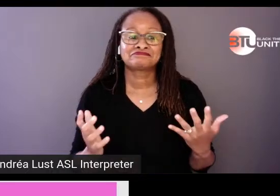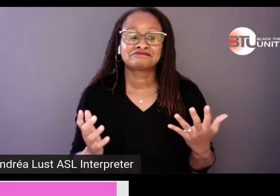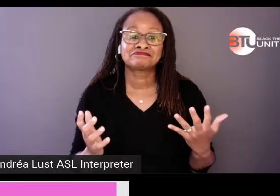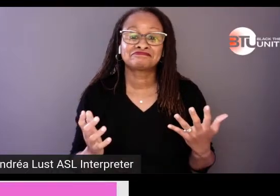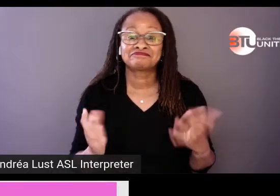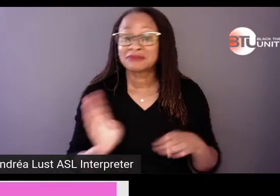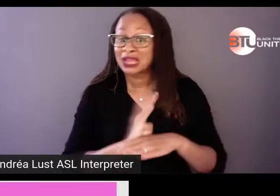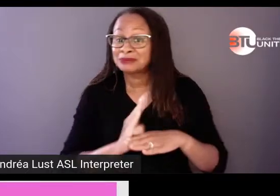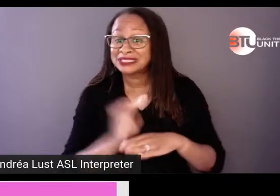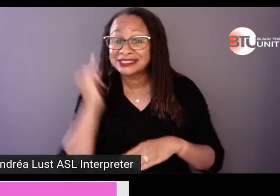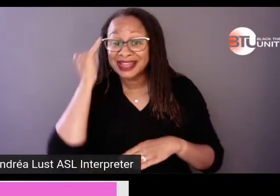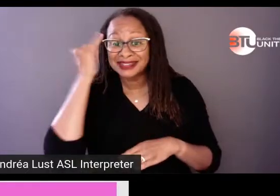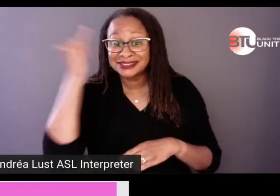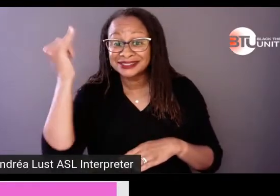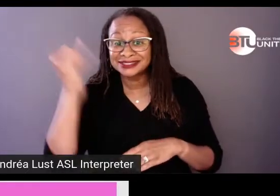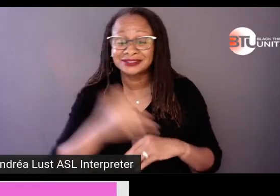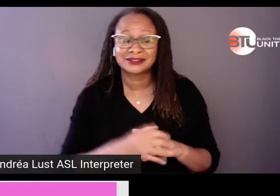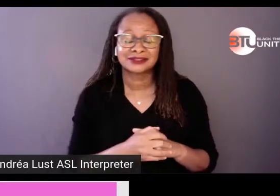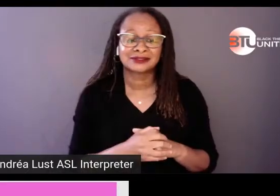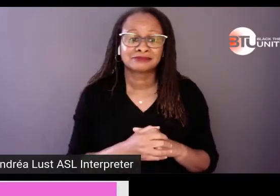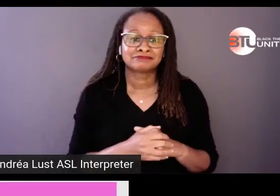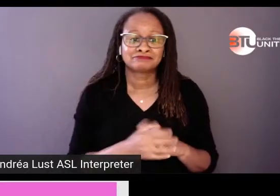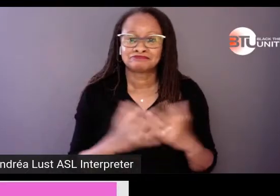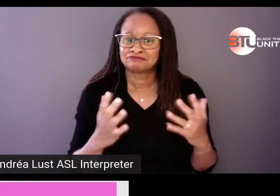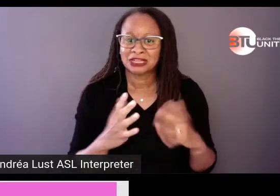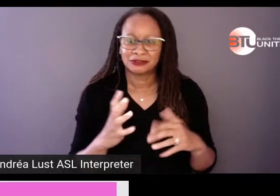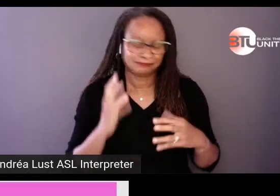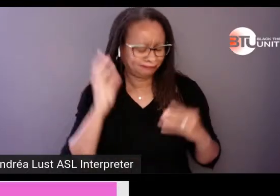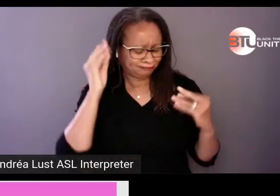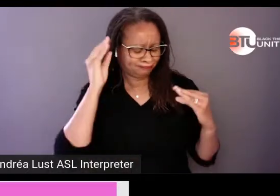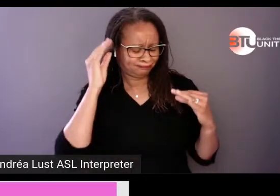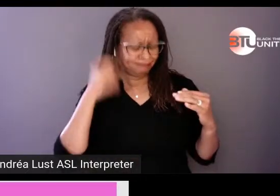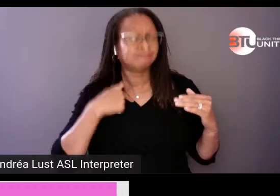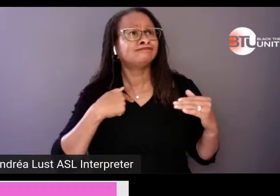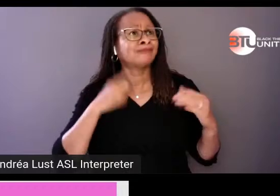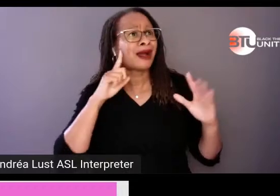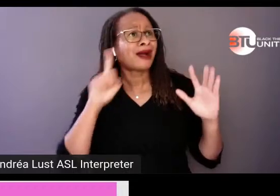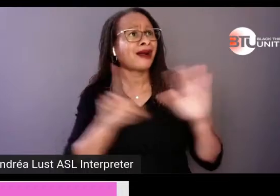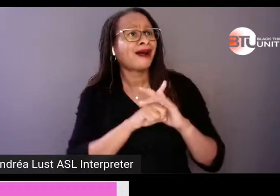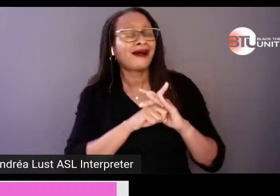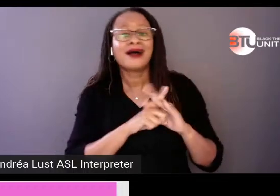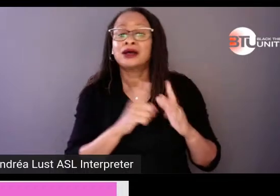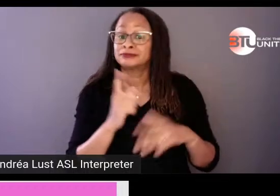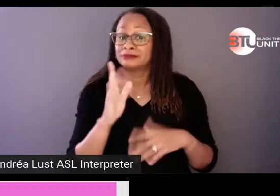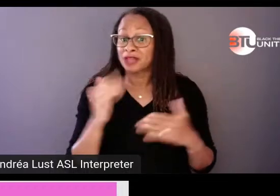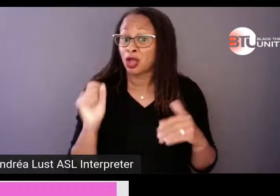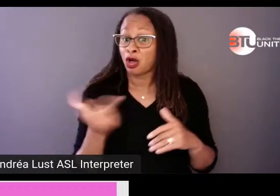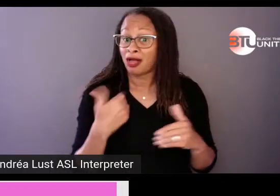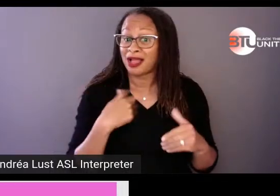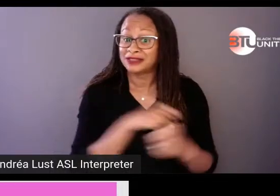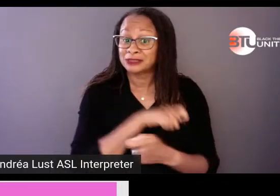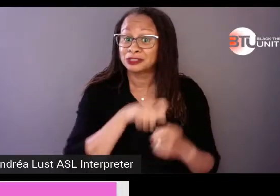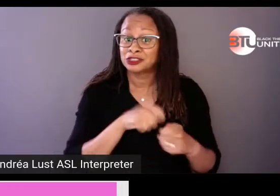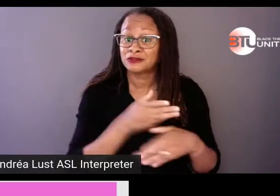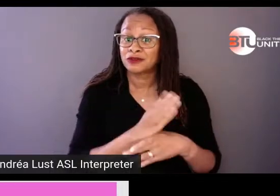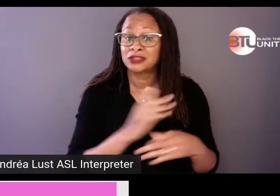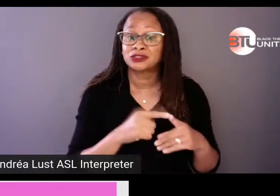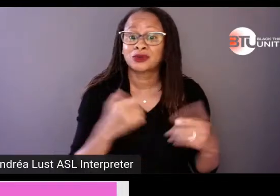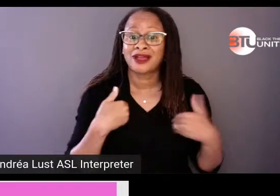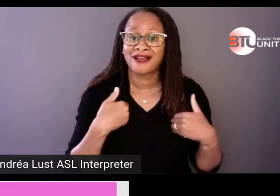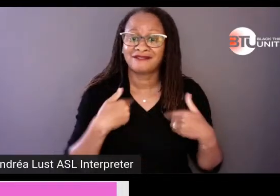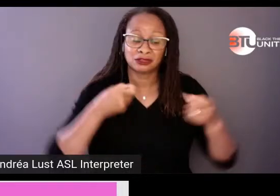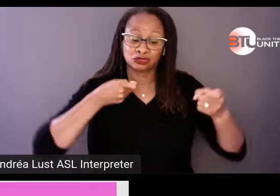or even a business idea that you've created, certain rights to basically have a